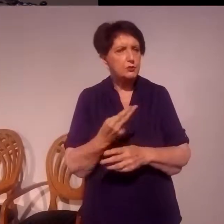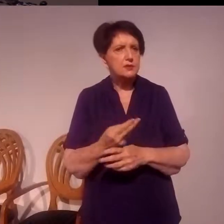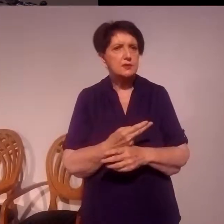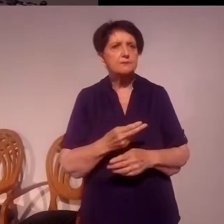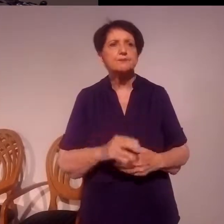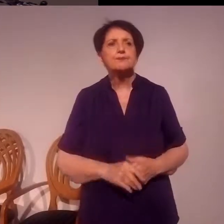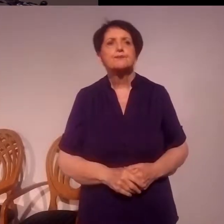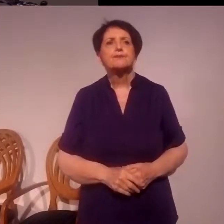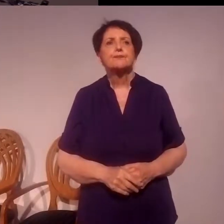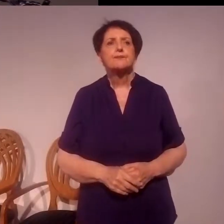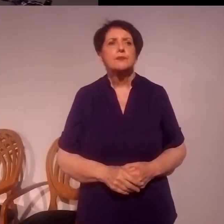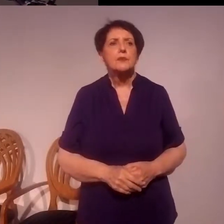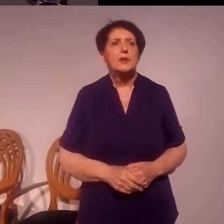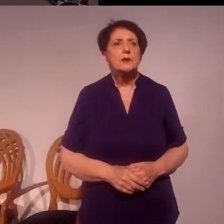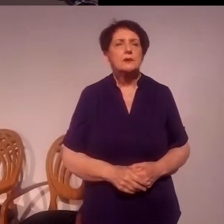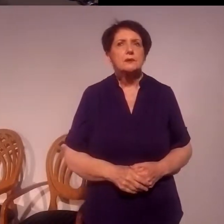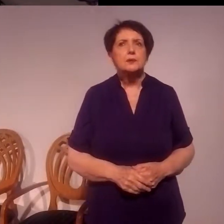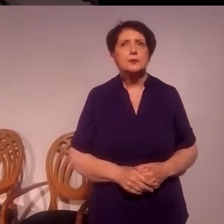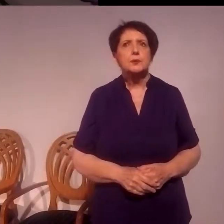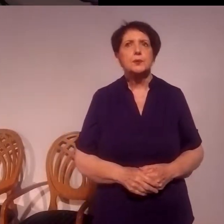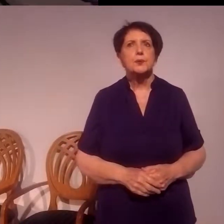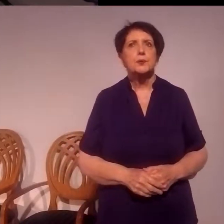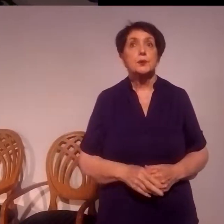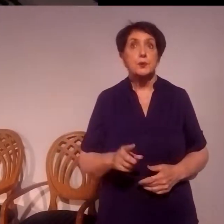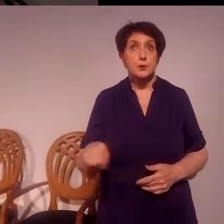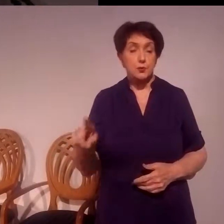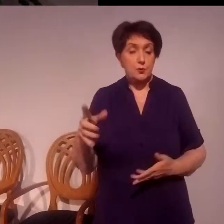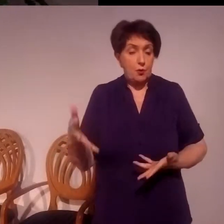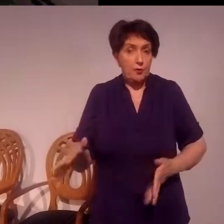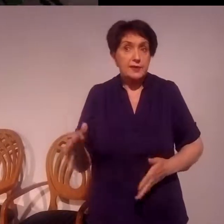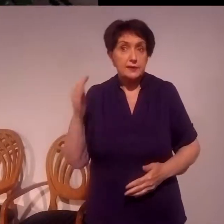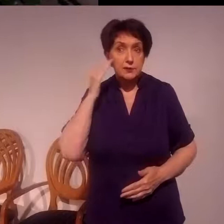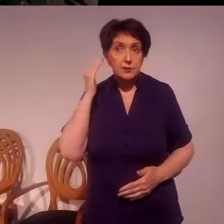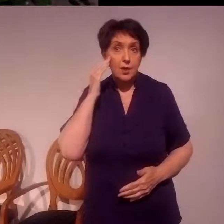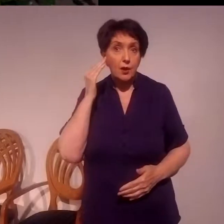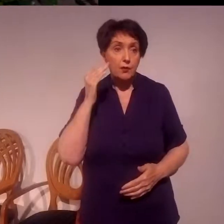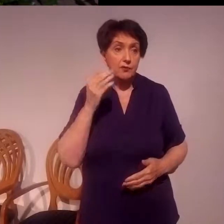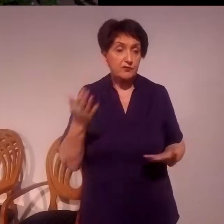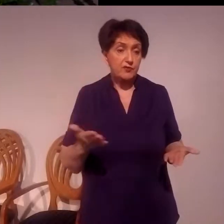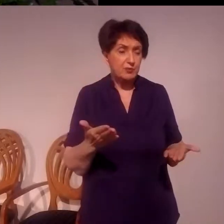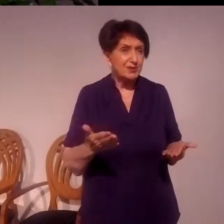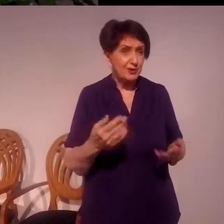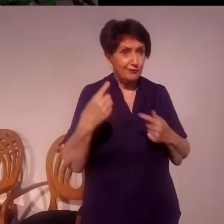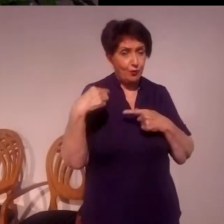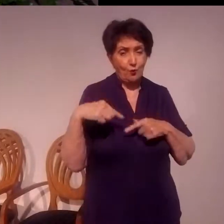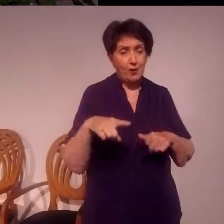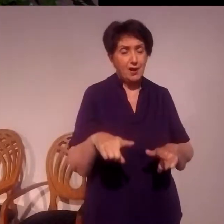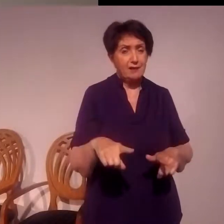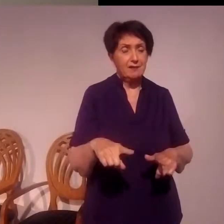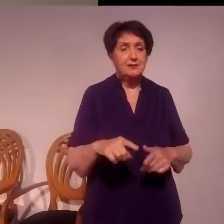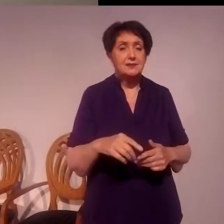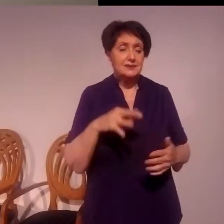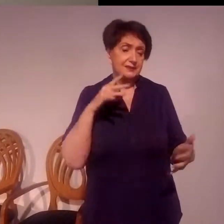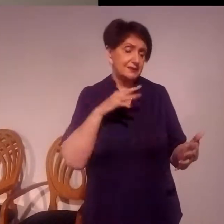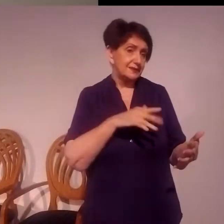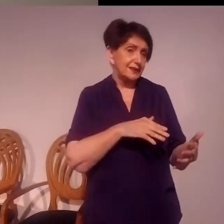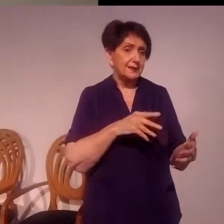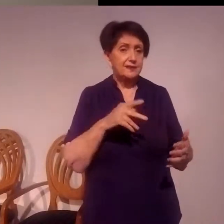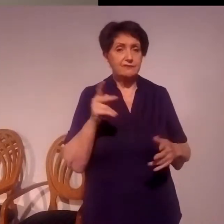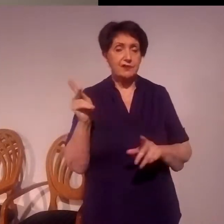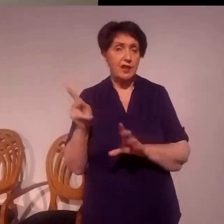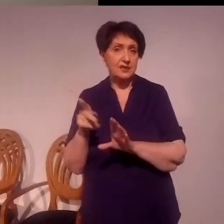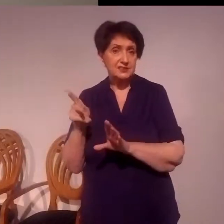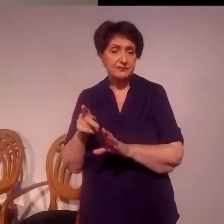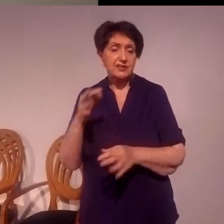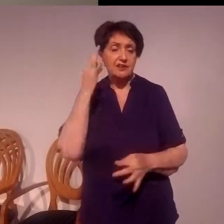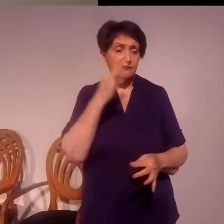on. So, as you know, if you've been in this community and studied our philosophy, our